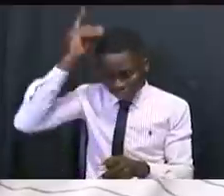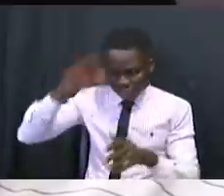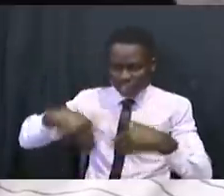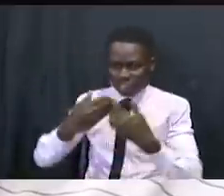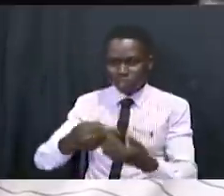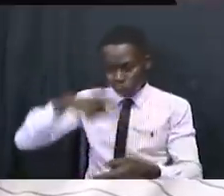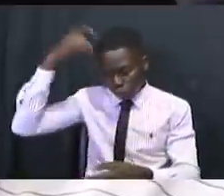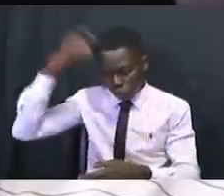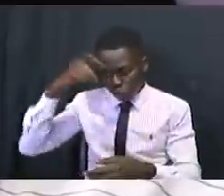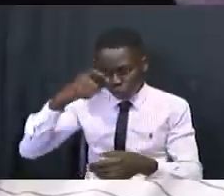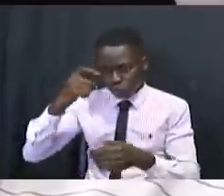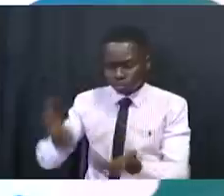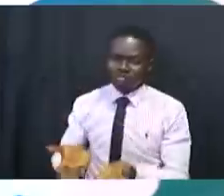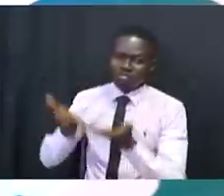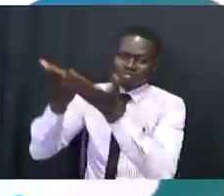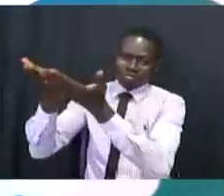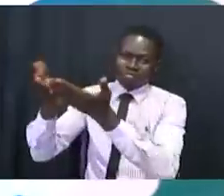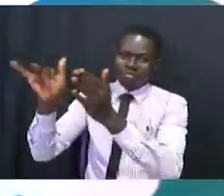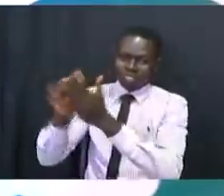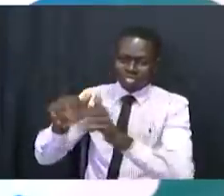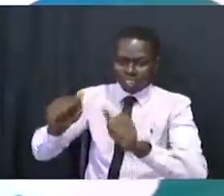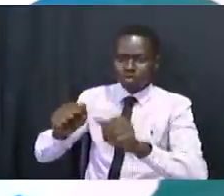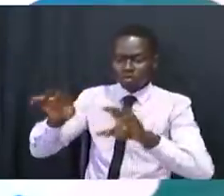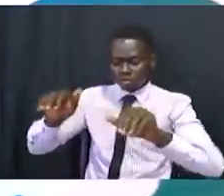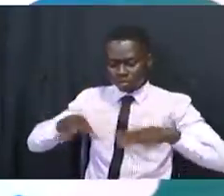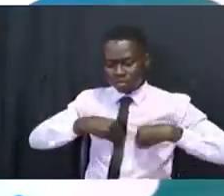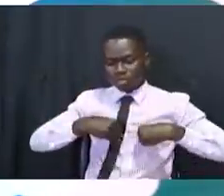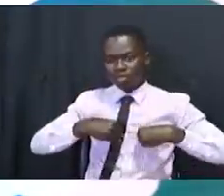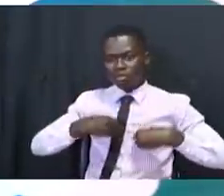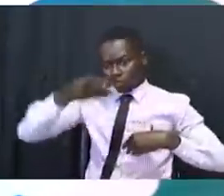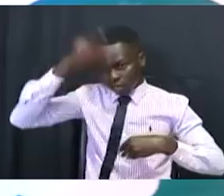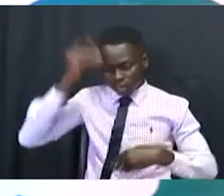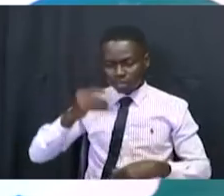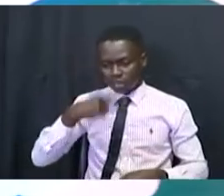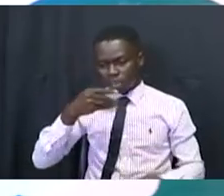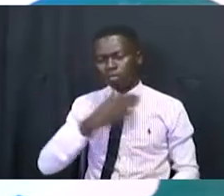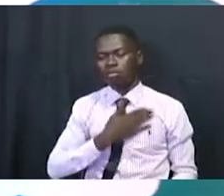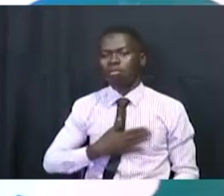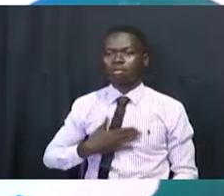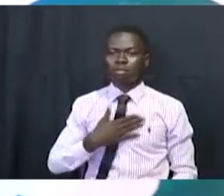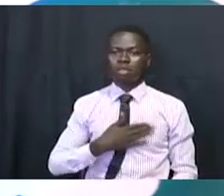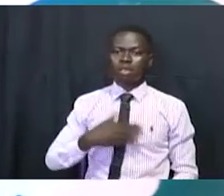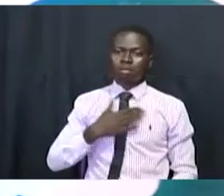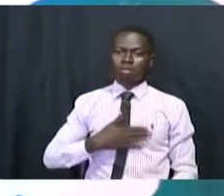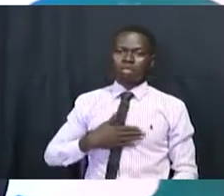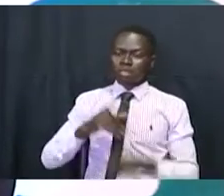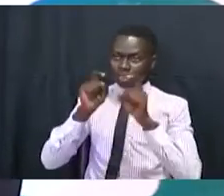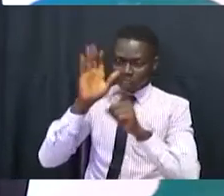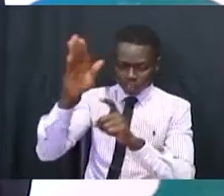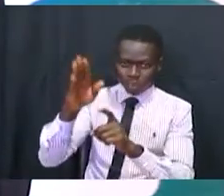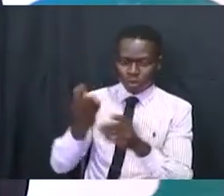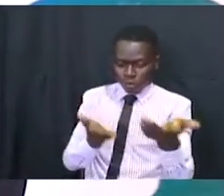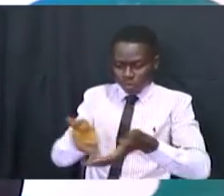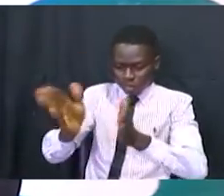proposal that they could accept. This is what he said. Please, test your servant for